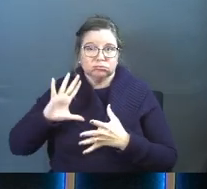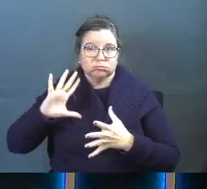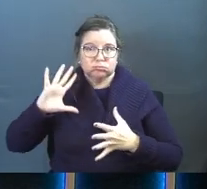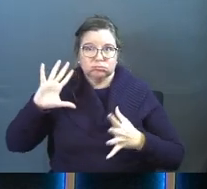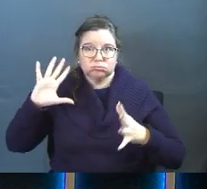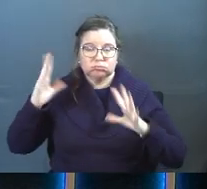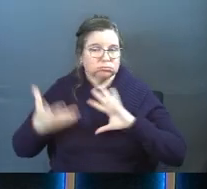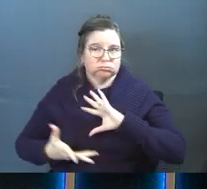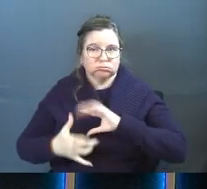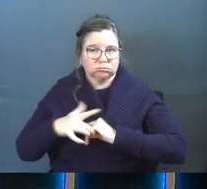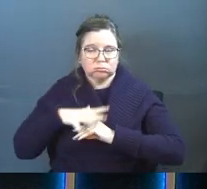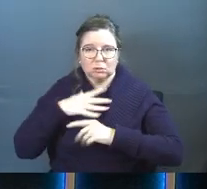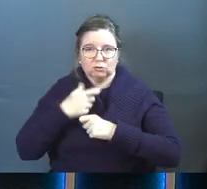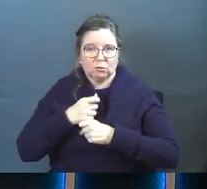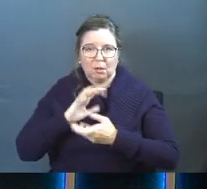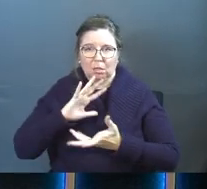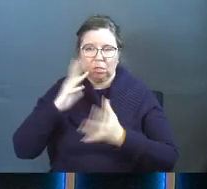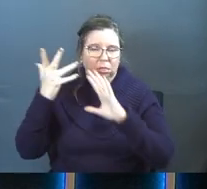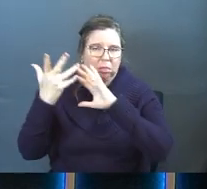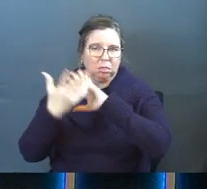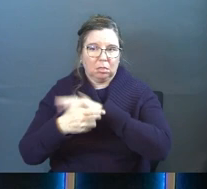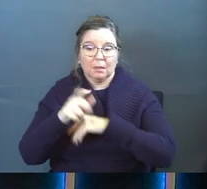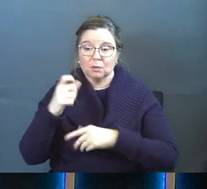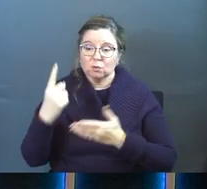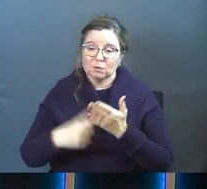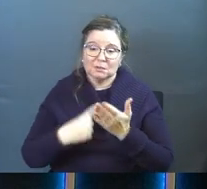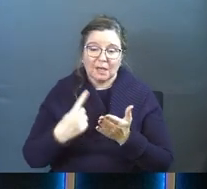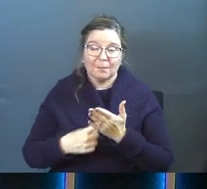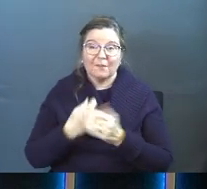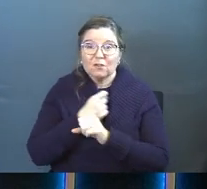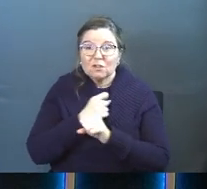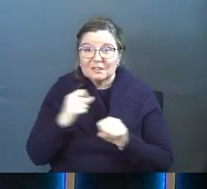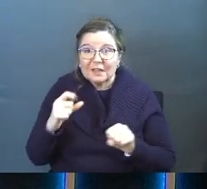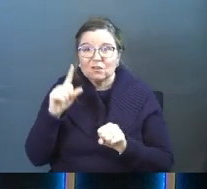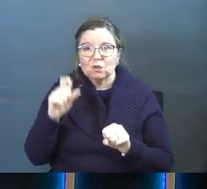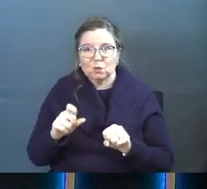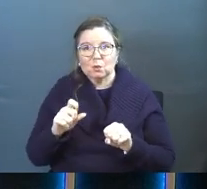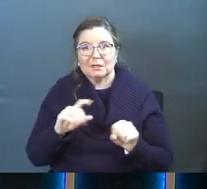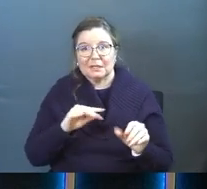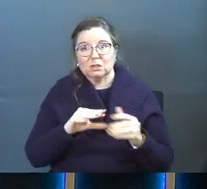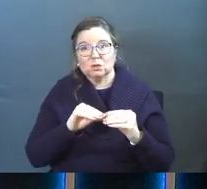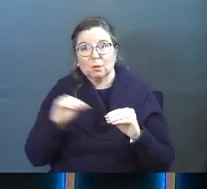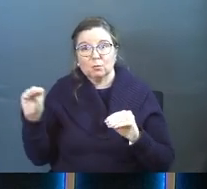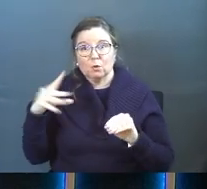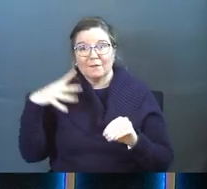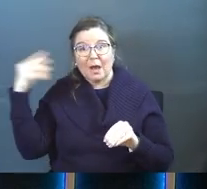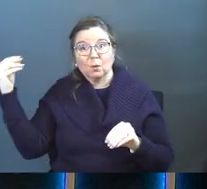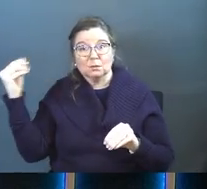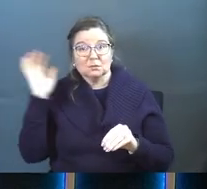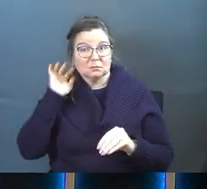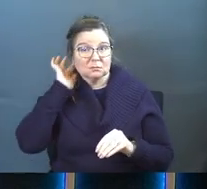your trust becomes so shattered that you need, and sometimes for safety, that you need to move out.